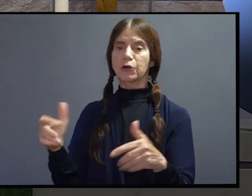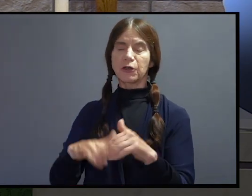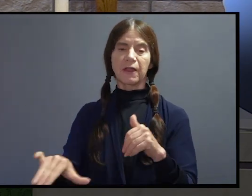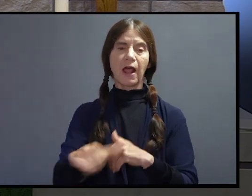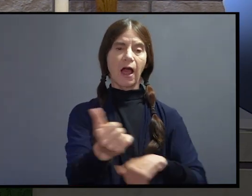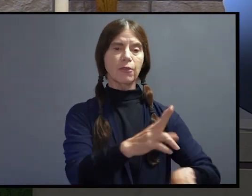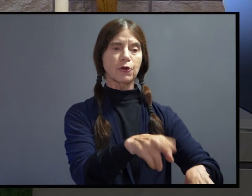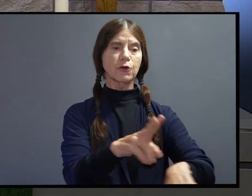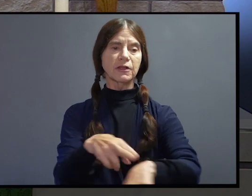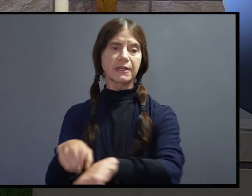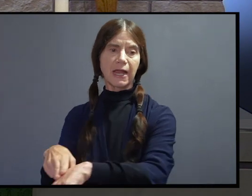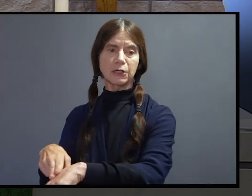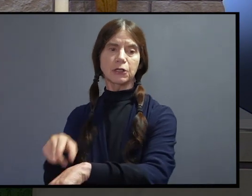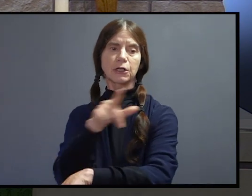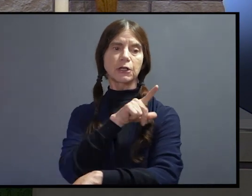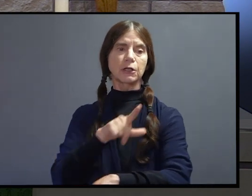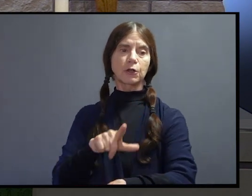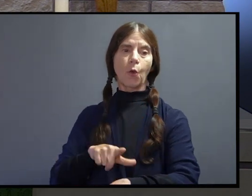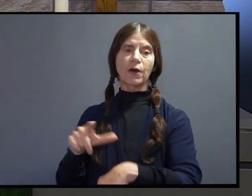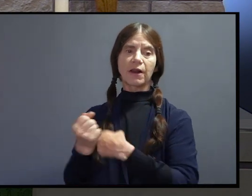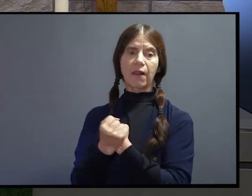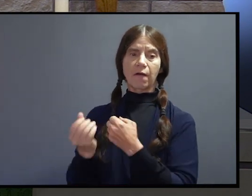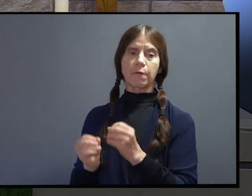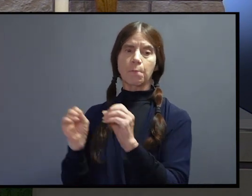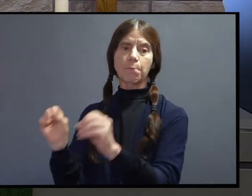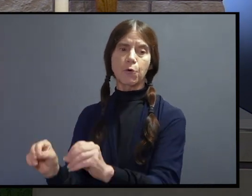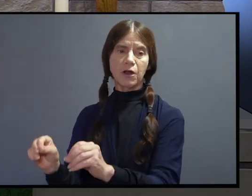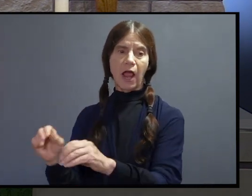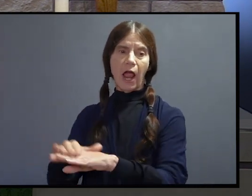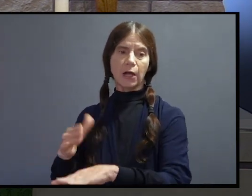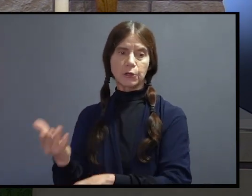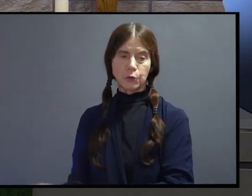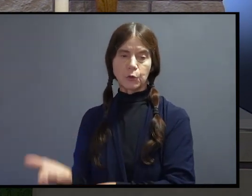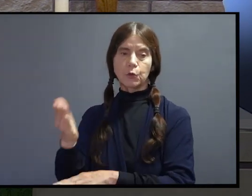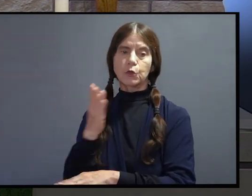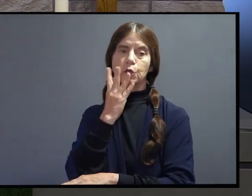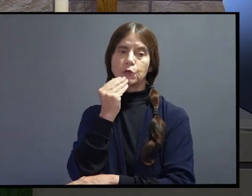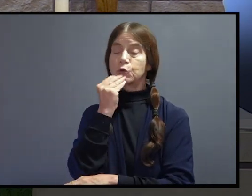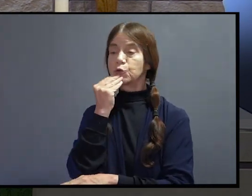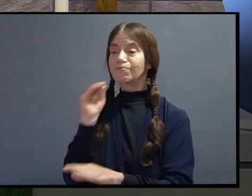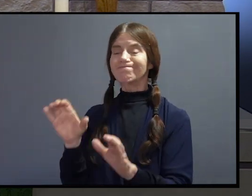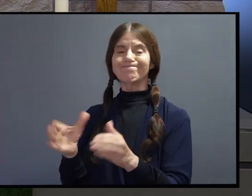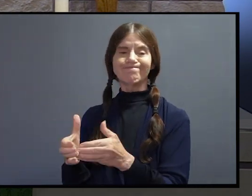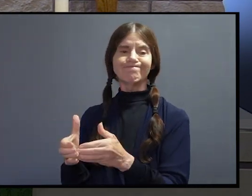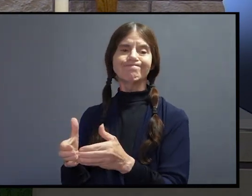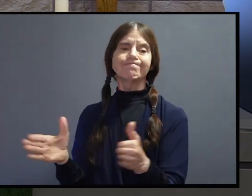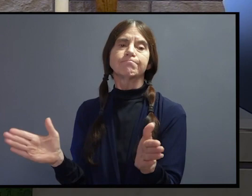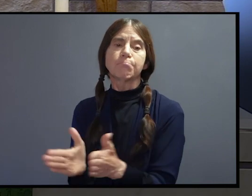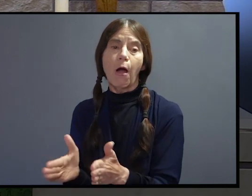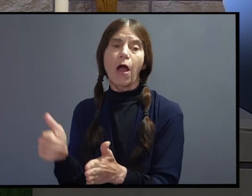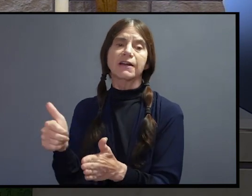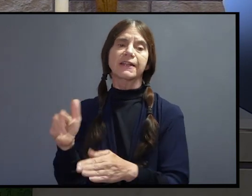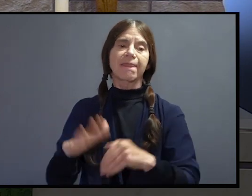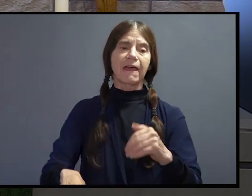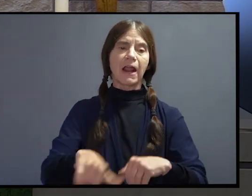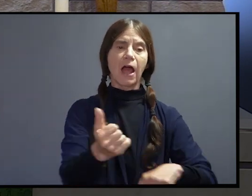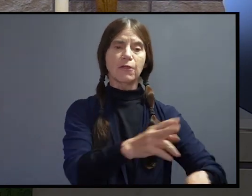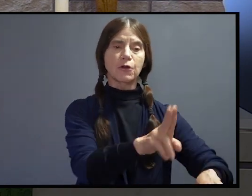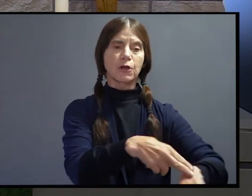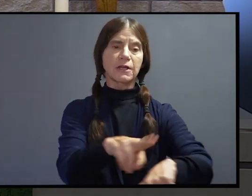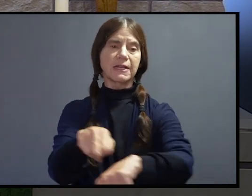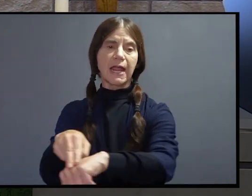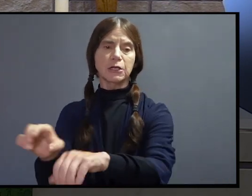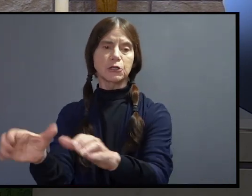than any other people that the Lord set his love on you and chose you, for you were the fewest of